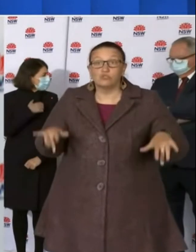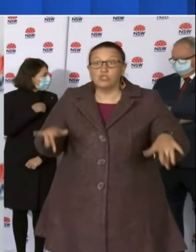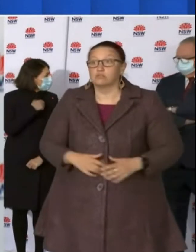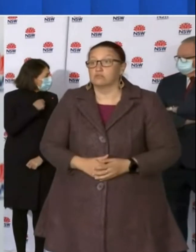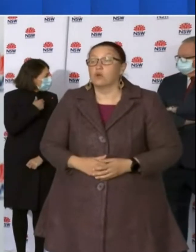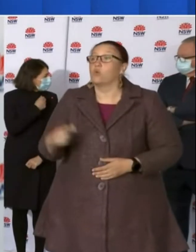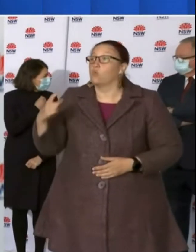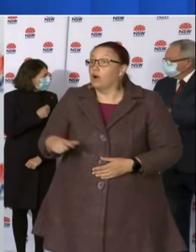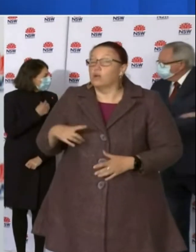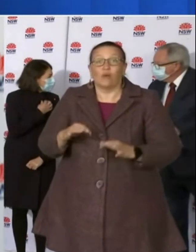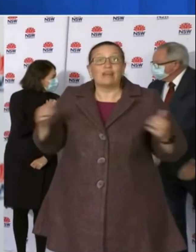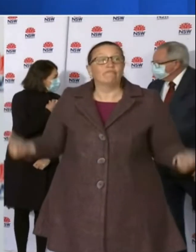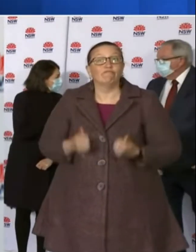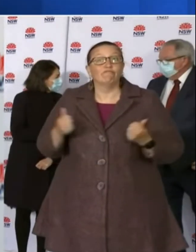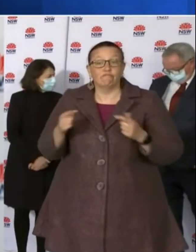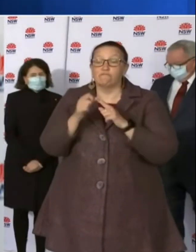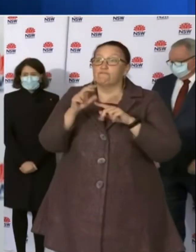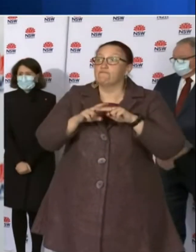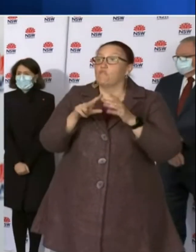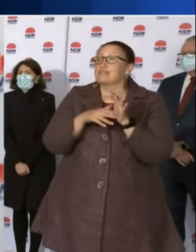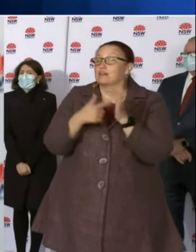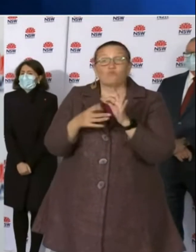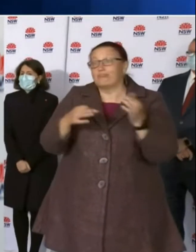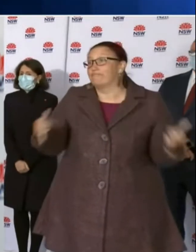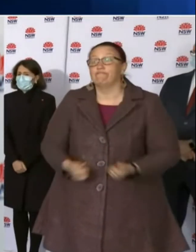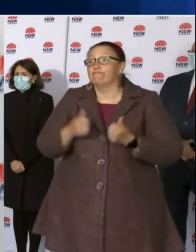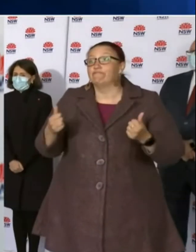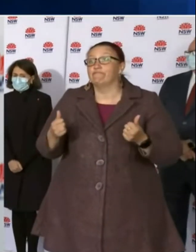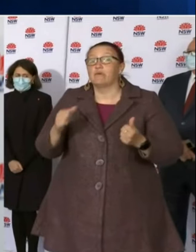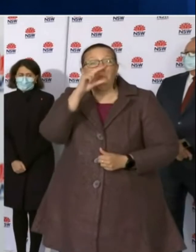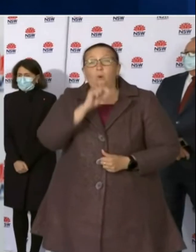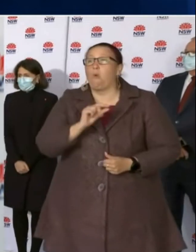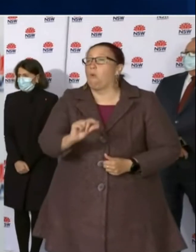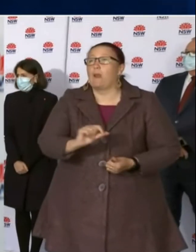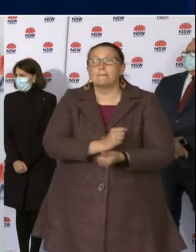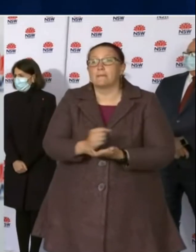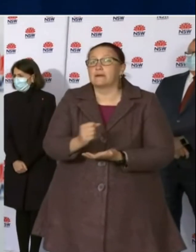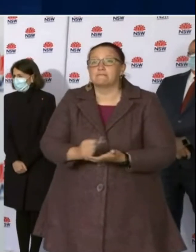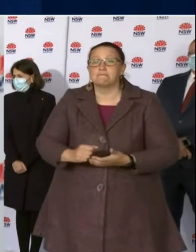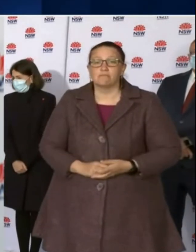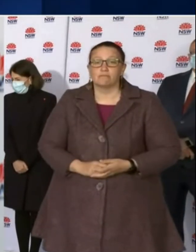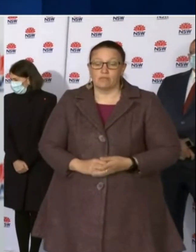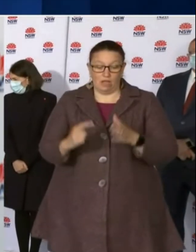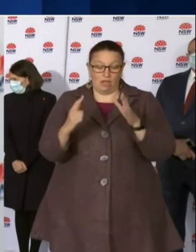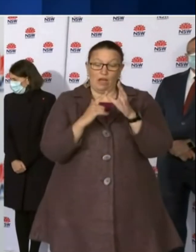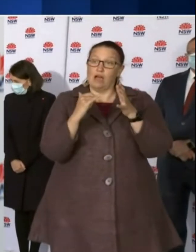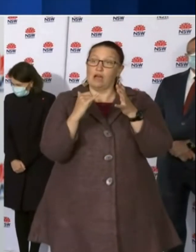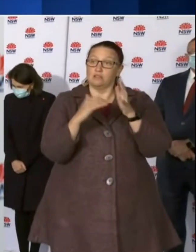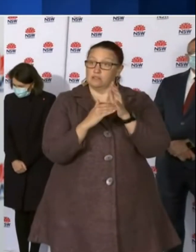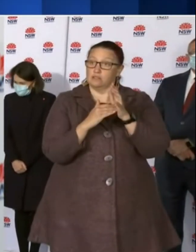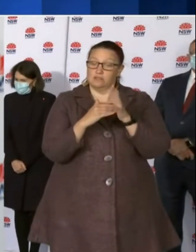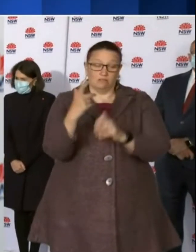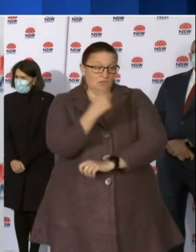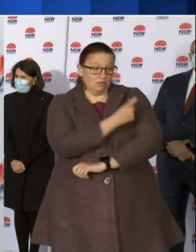of AstraZeneca vaccine, and I'm just urging our population coverage, even for the over 60s, is not